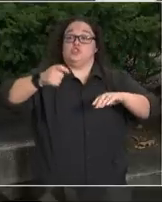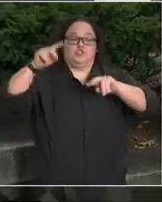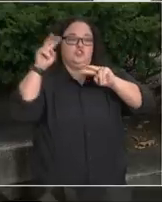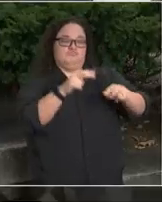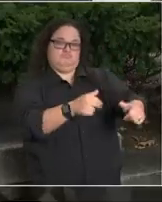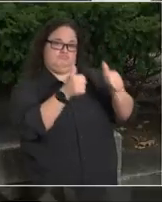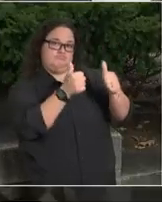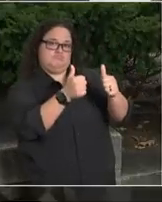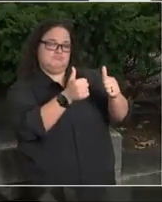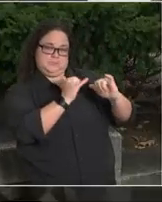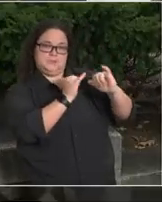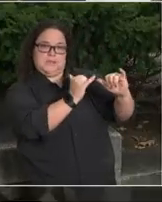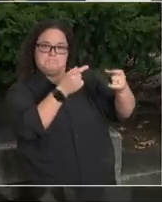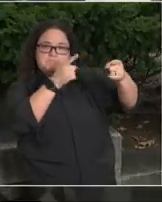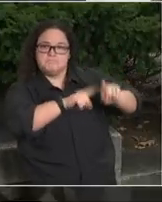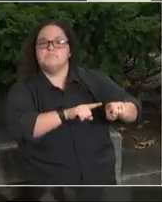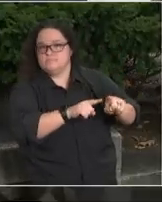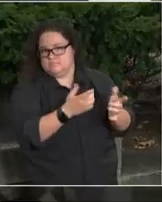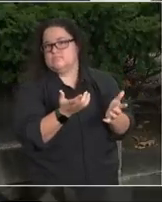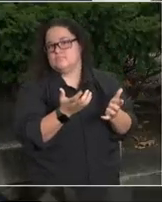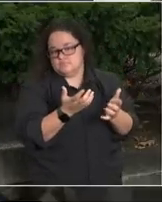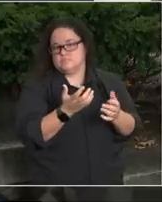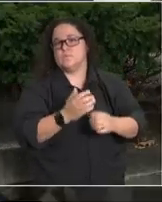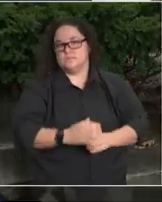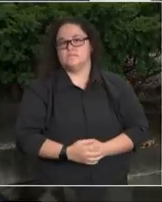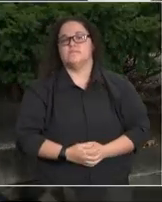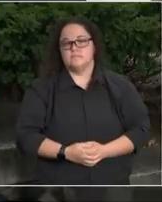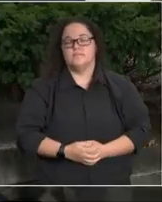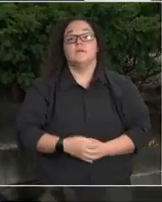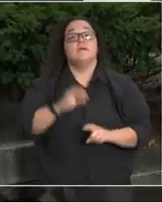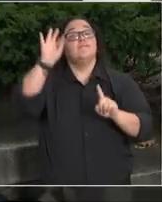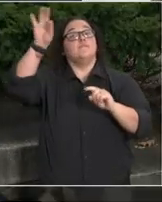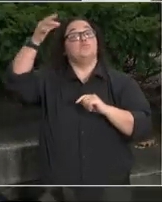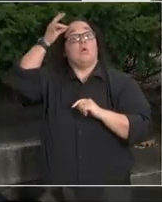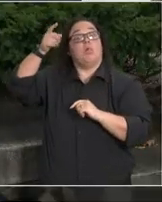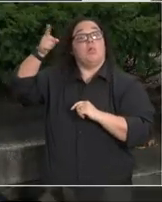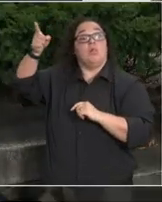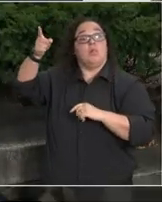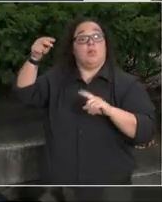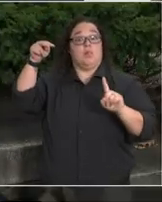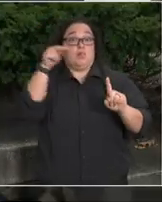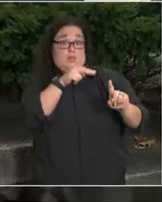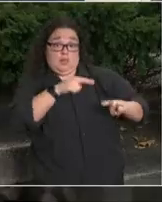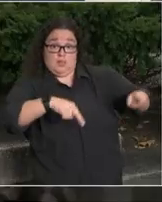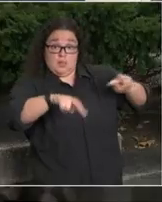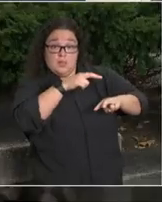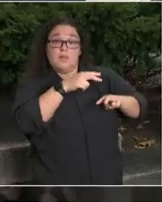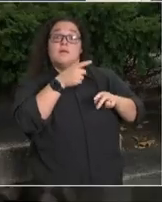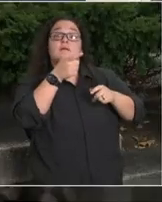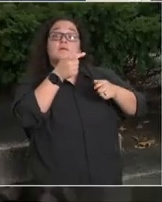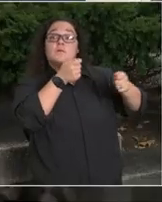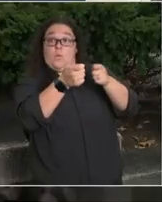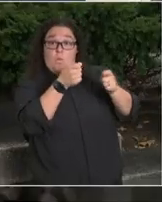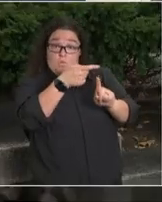a ruling on this issue, actually withdrew and said that they're going to rewrite the language that suggested that the